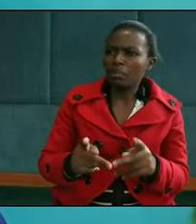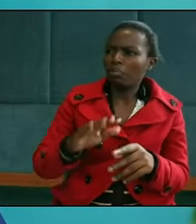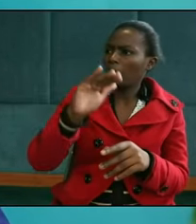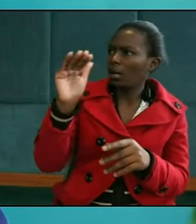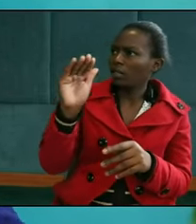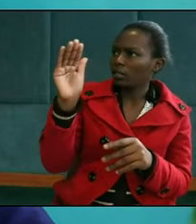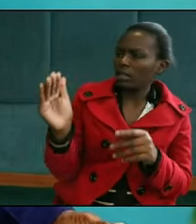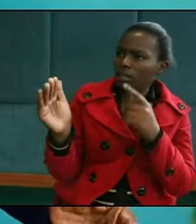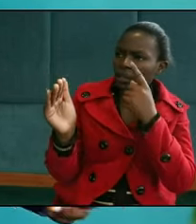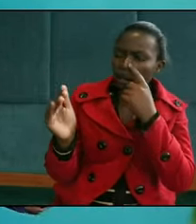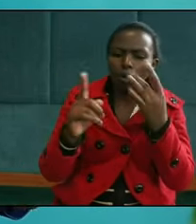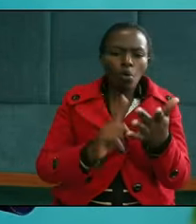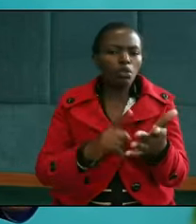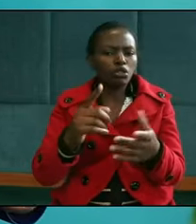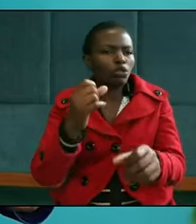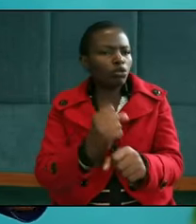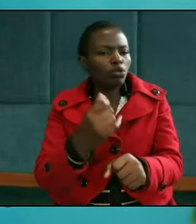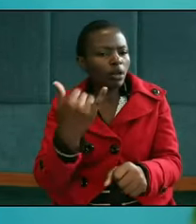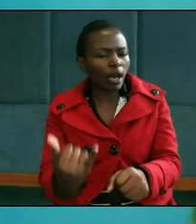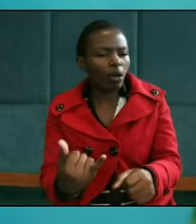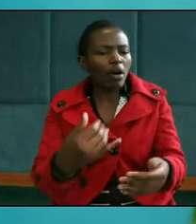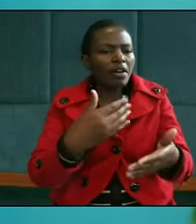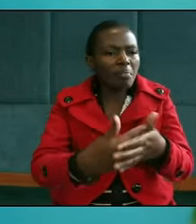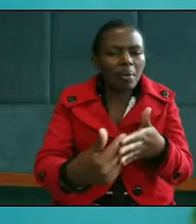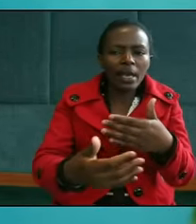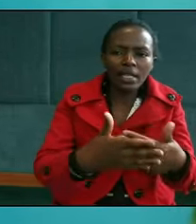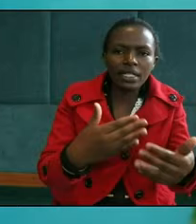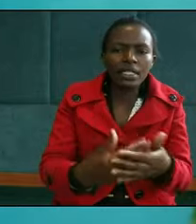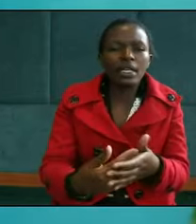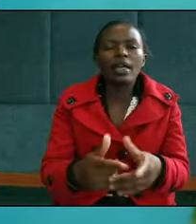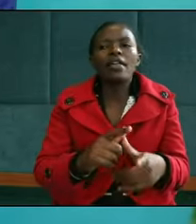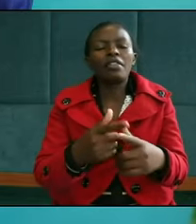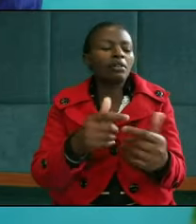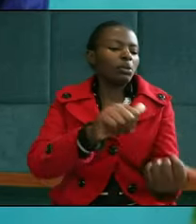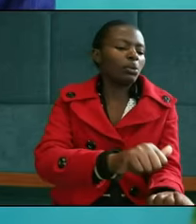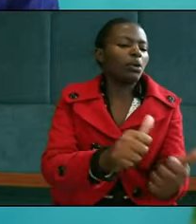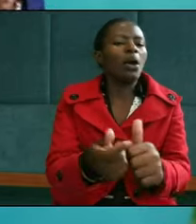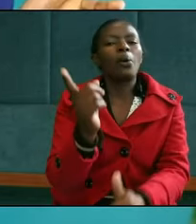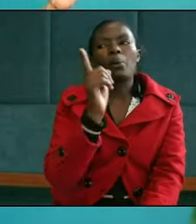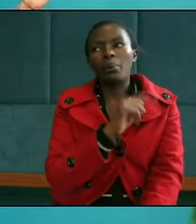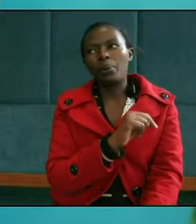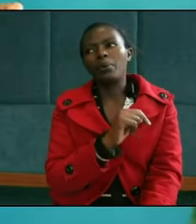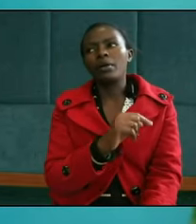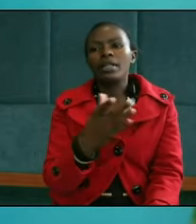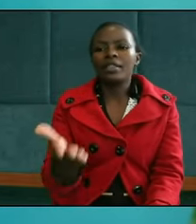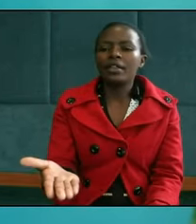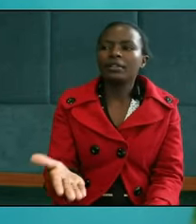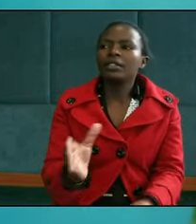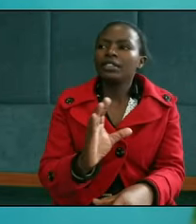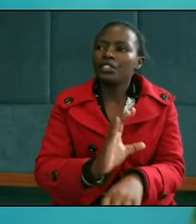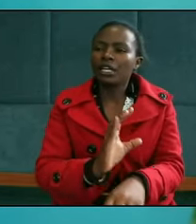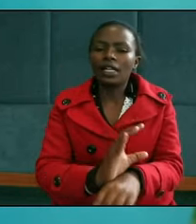now? Repent and be baptized. The early church succeeded in her mission